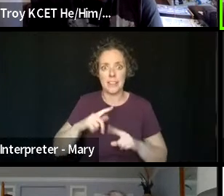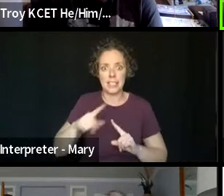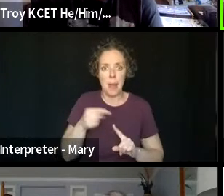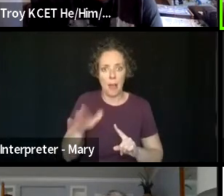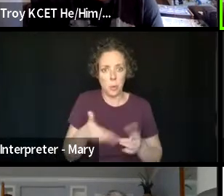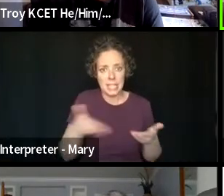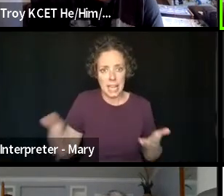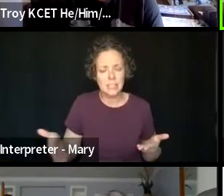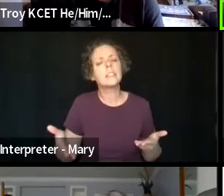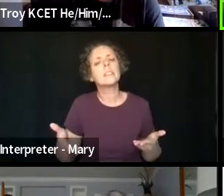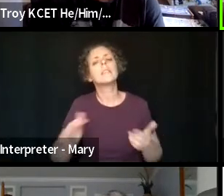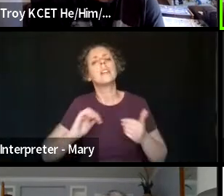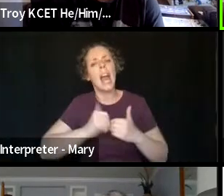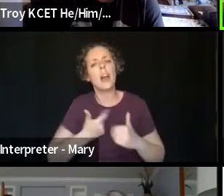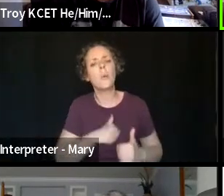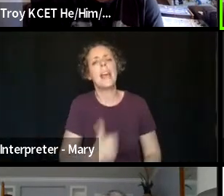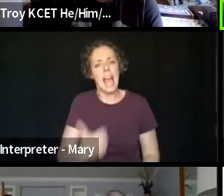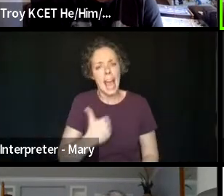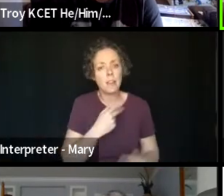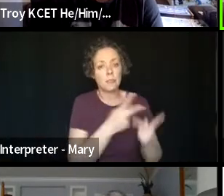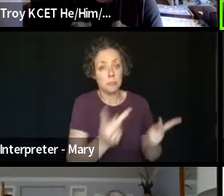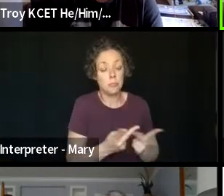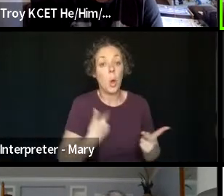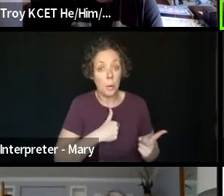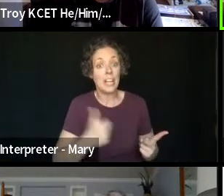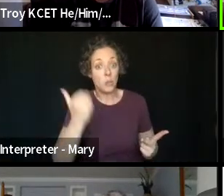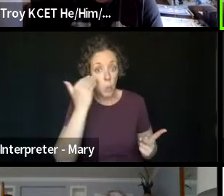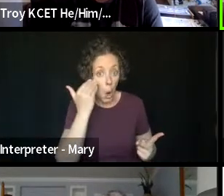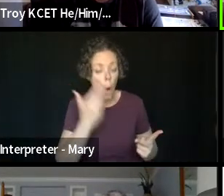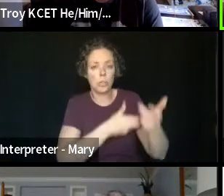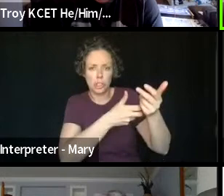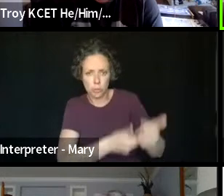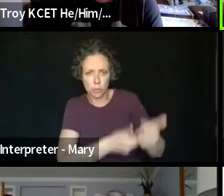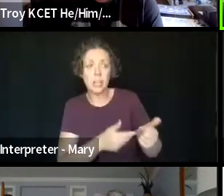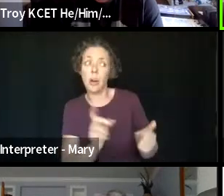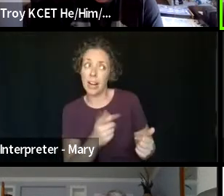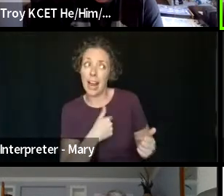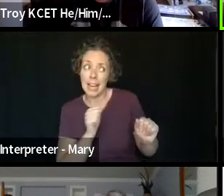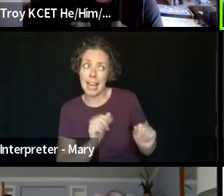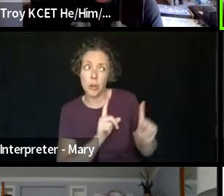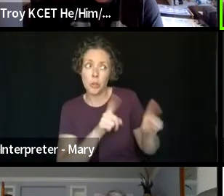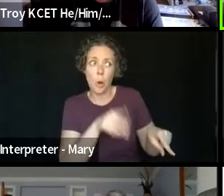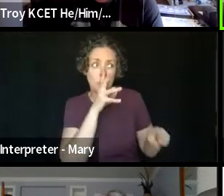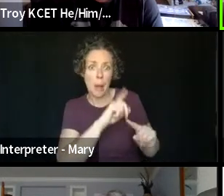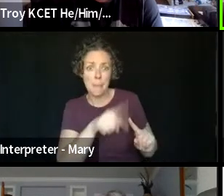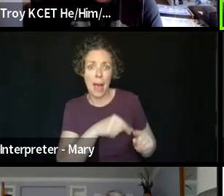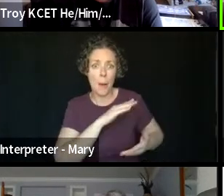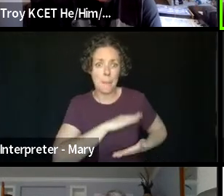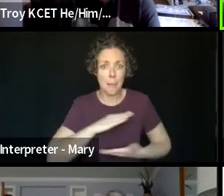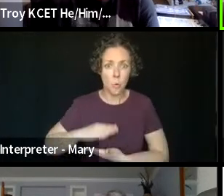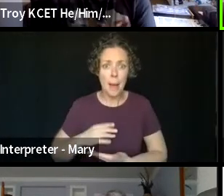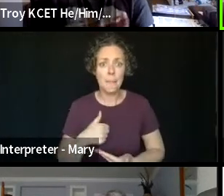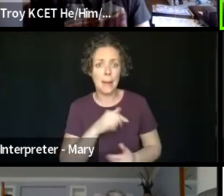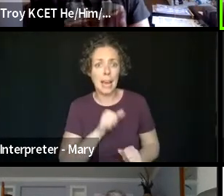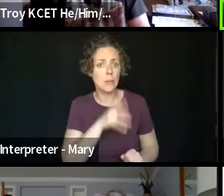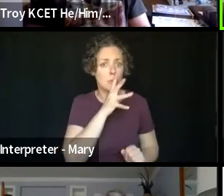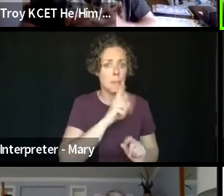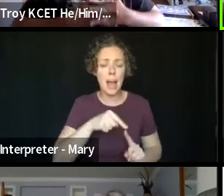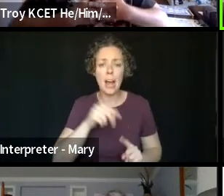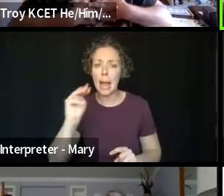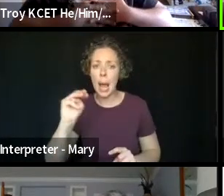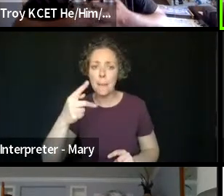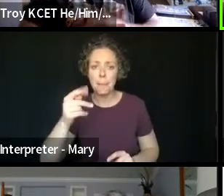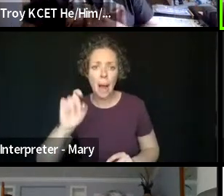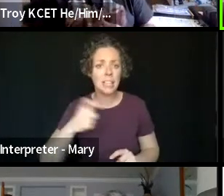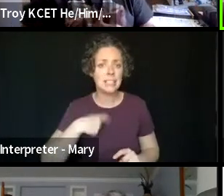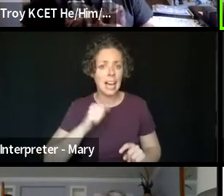places where we know that we can go to, that not only can I get a mammogram, but where can I go talk to somebody about an mpox vaccination? Where do I know I can go